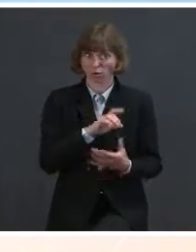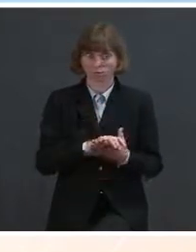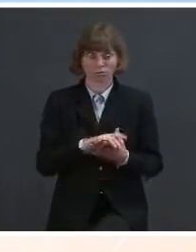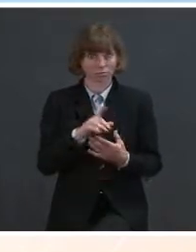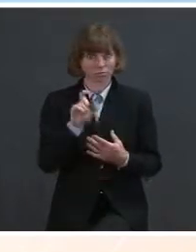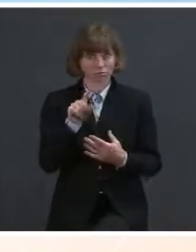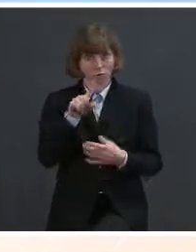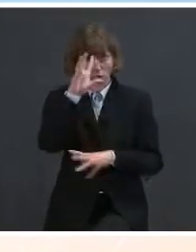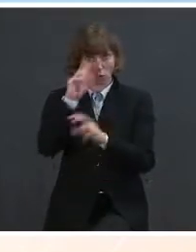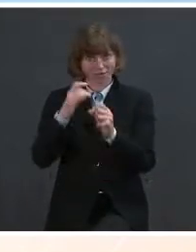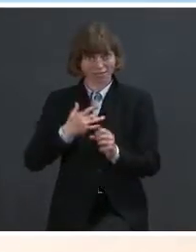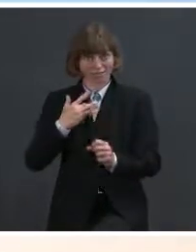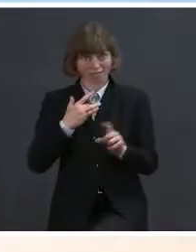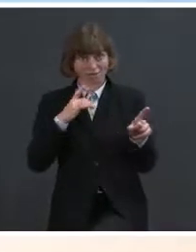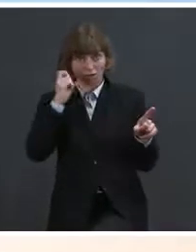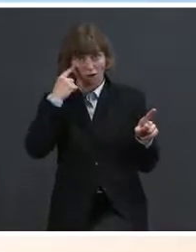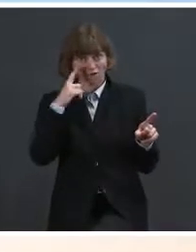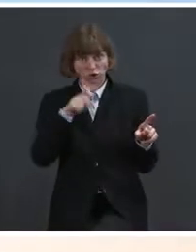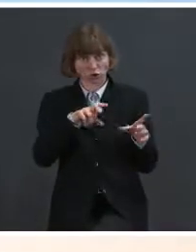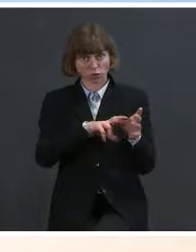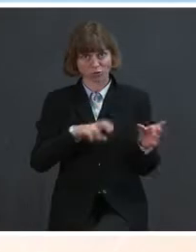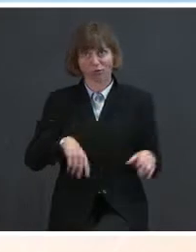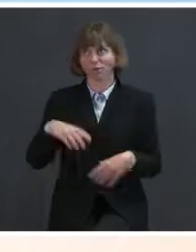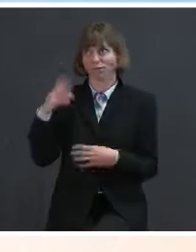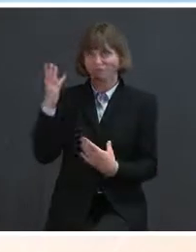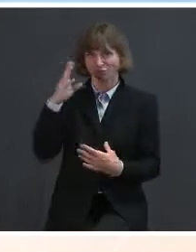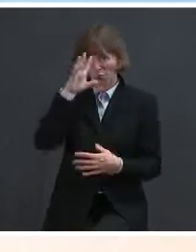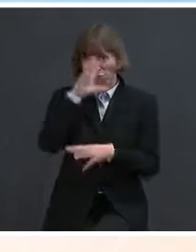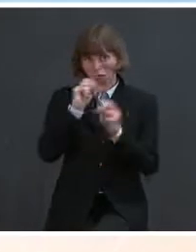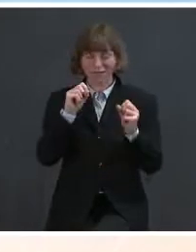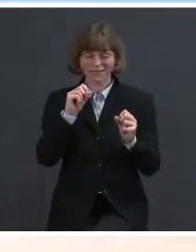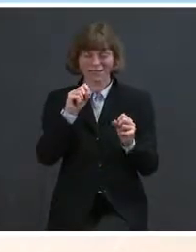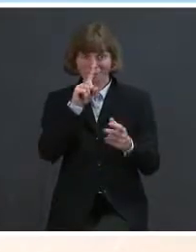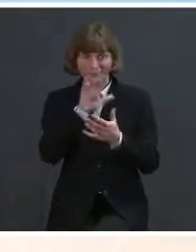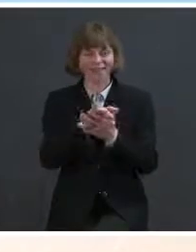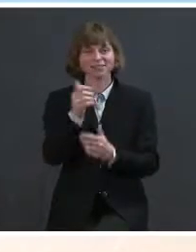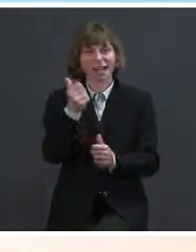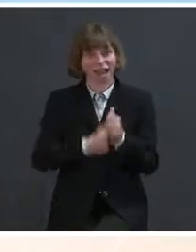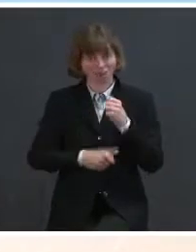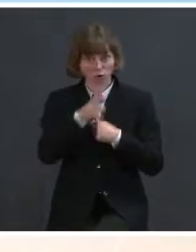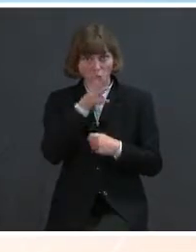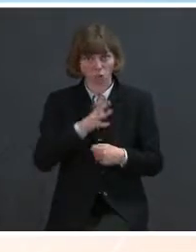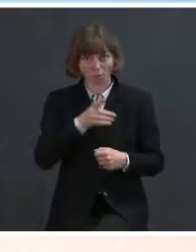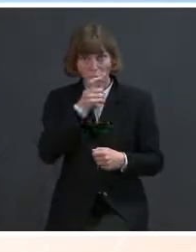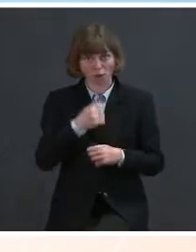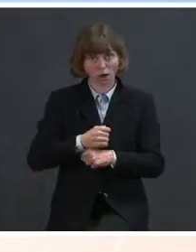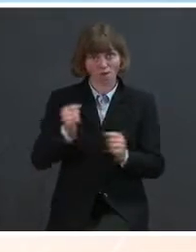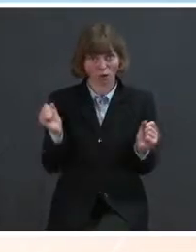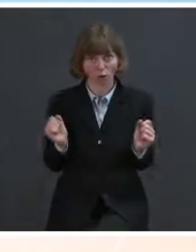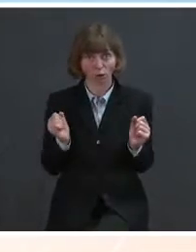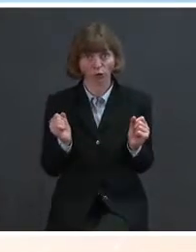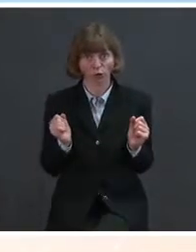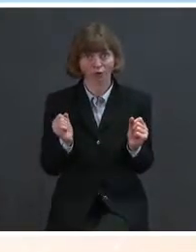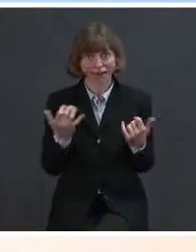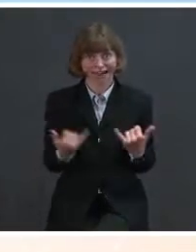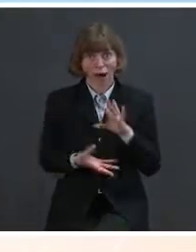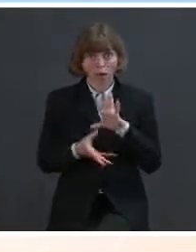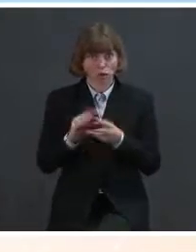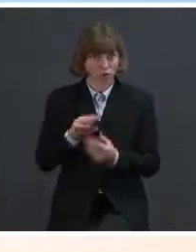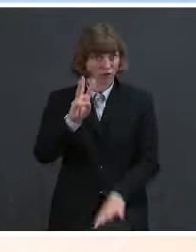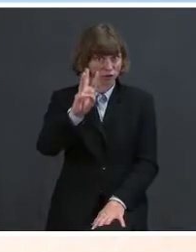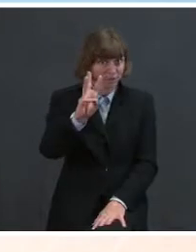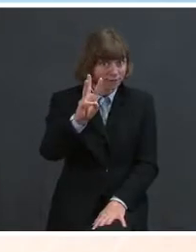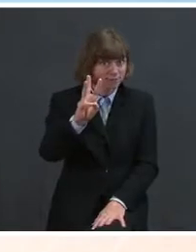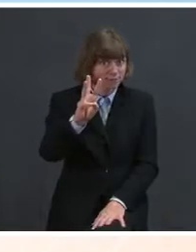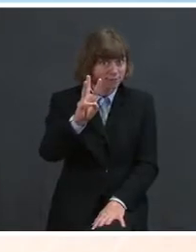resign? The president believes that every woman who's come forward, there have now been 6, I believe, who have come forward,